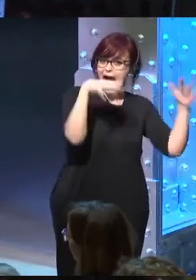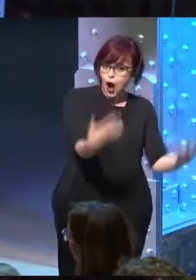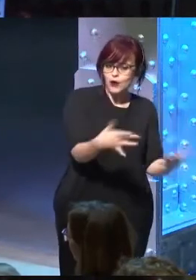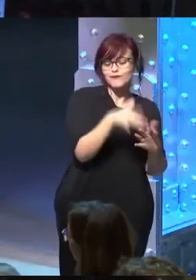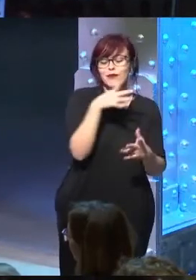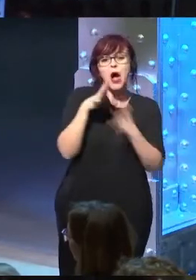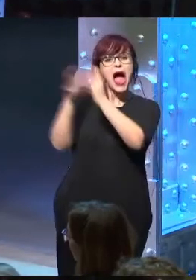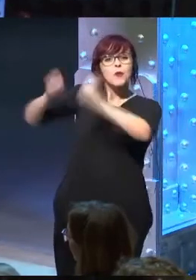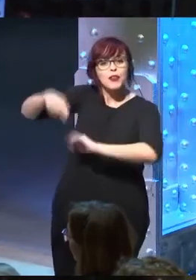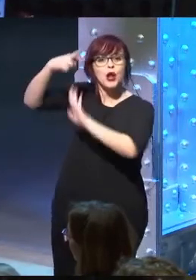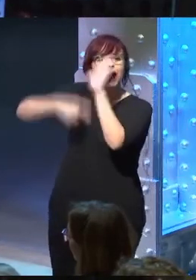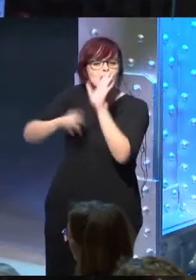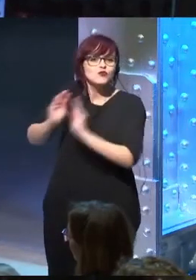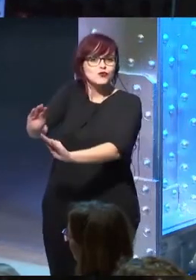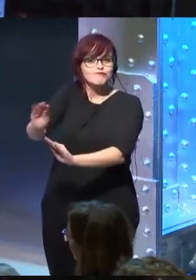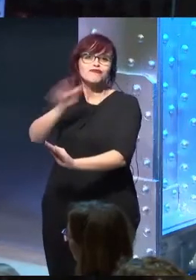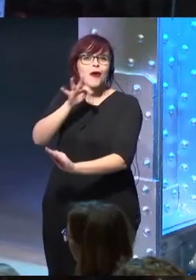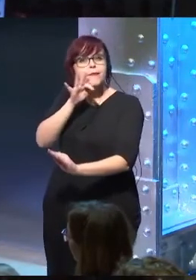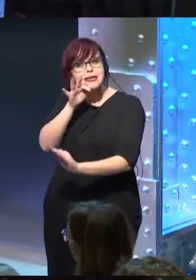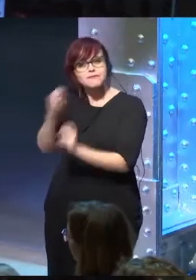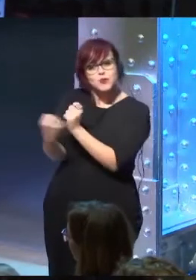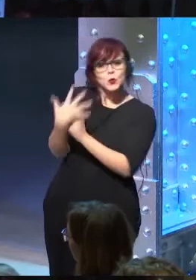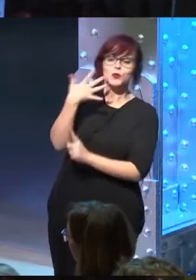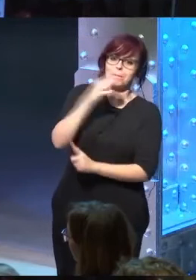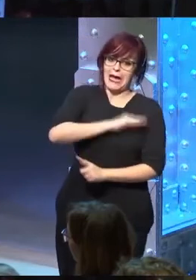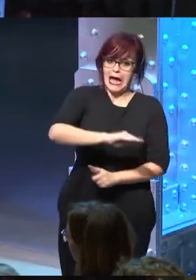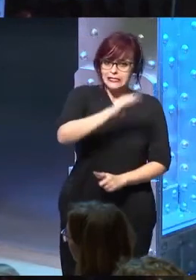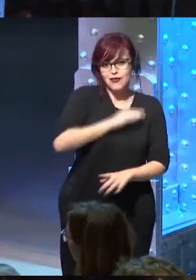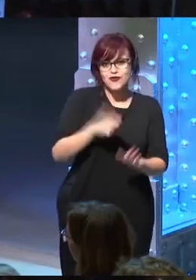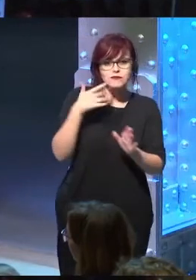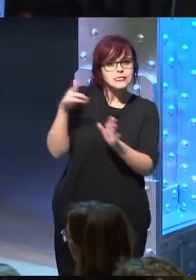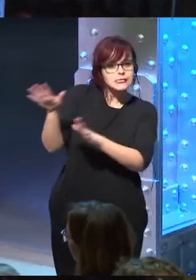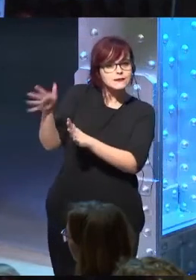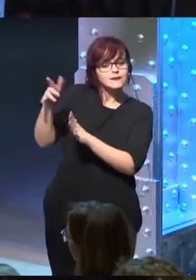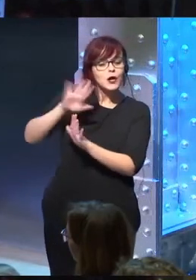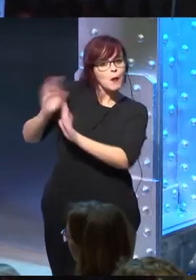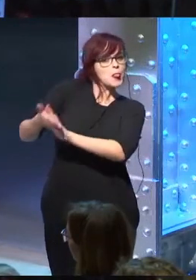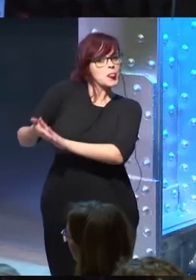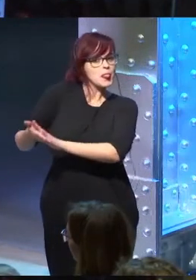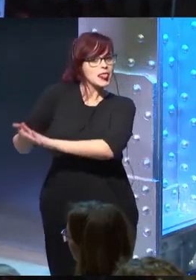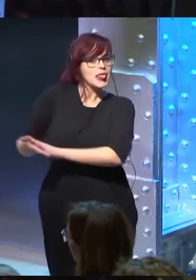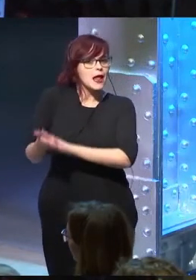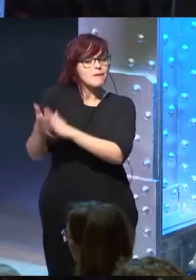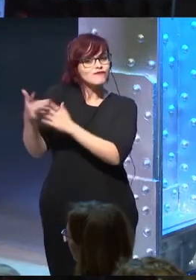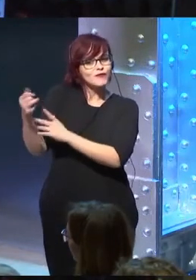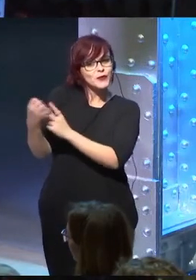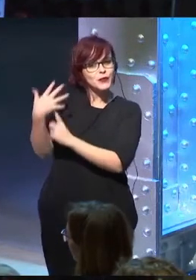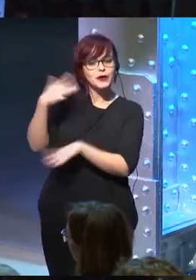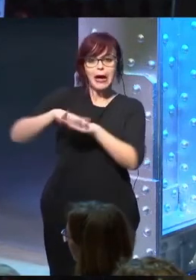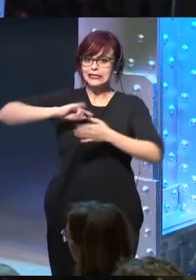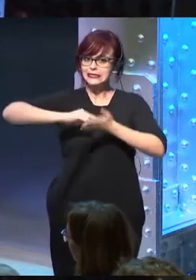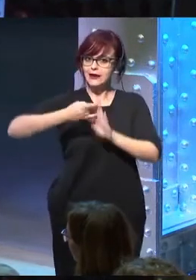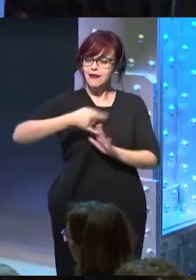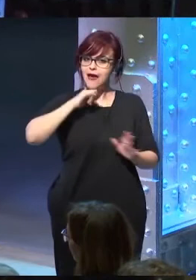still lie very much in the shadow of the classical world. Modern techniques,